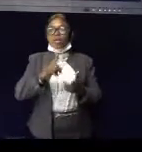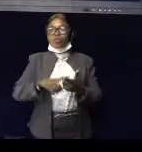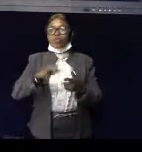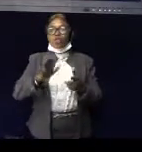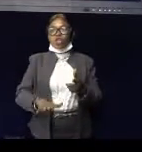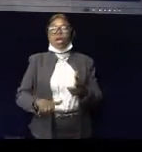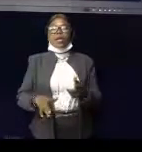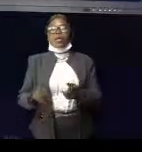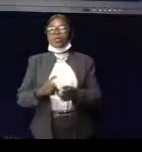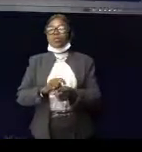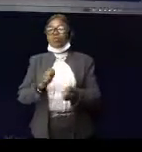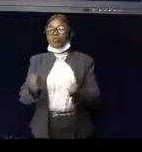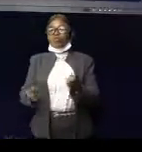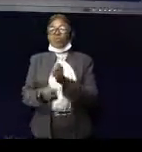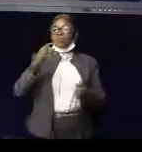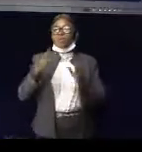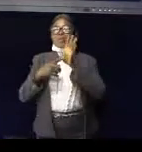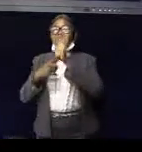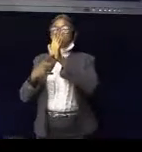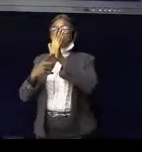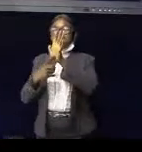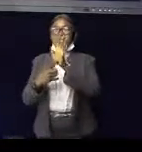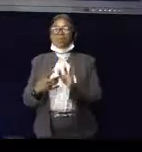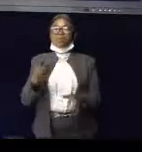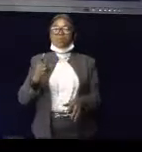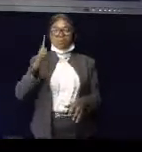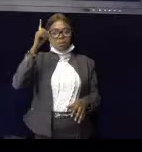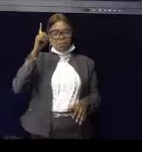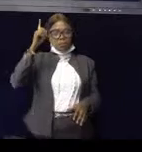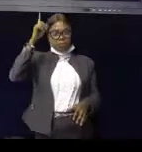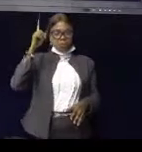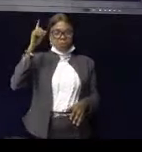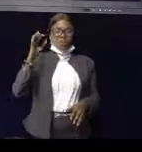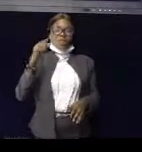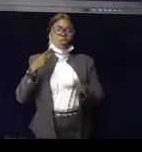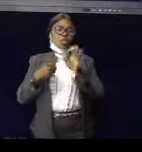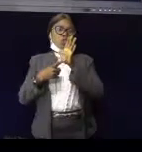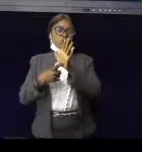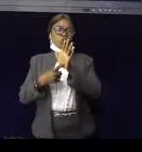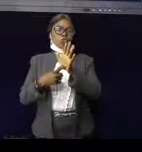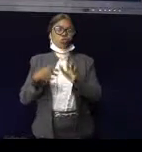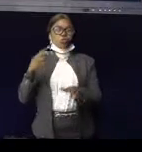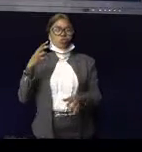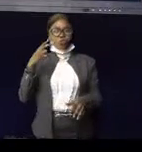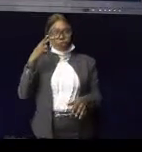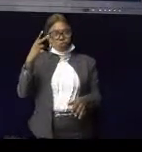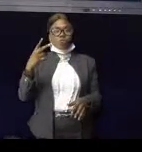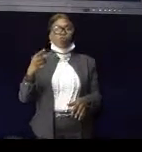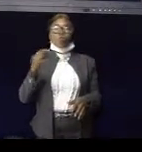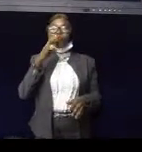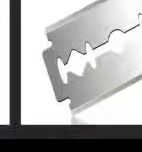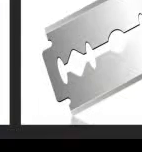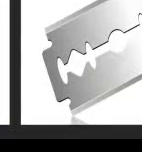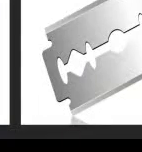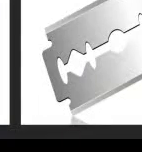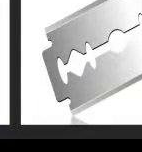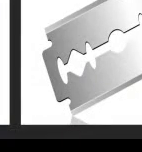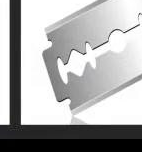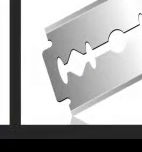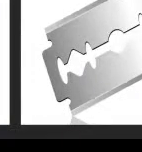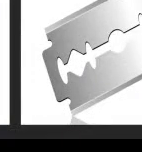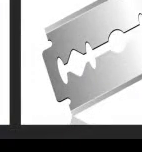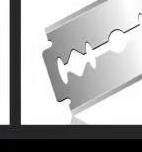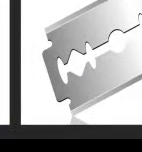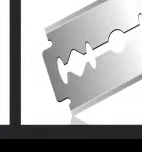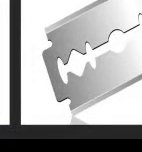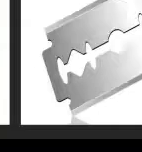to child transmission. Those are the picture here tells the pictures here tell us more about what I'm talking.